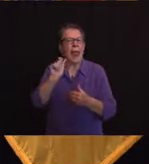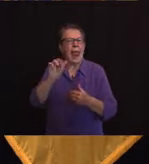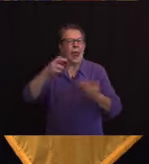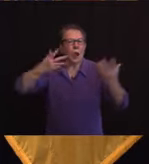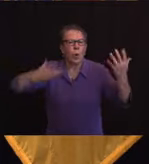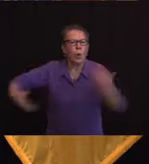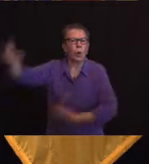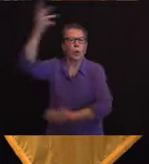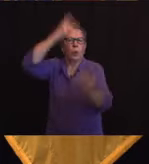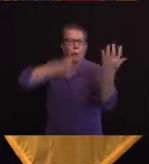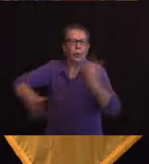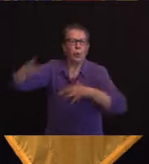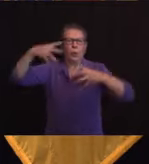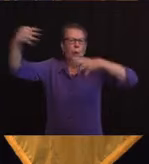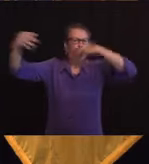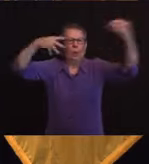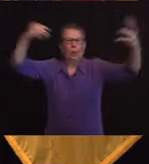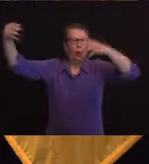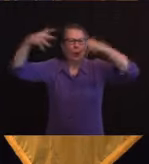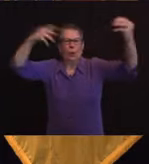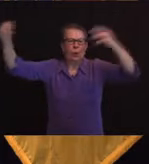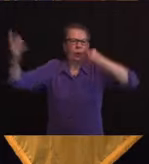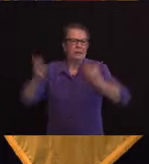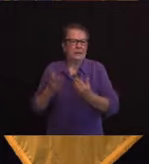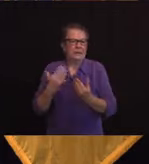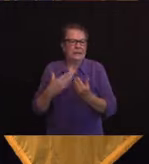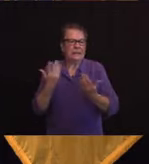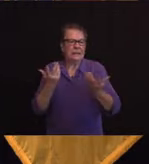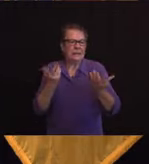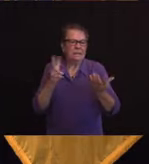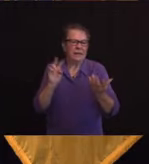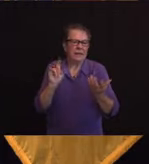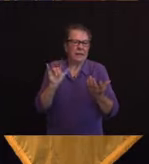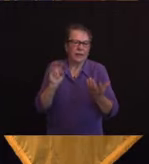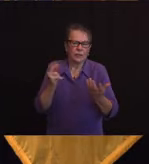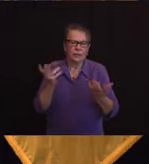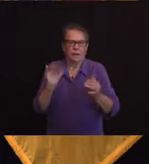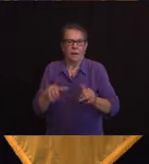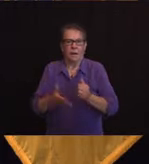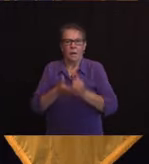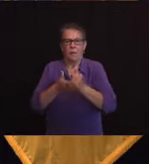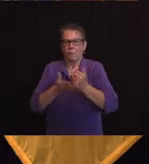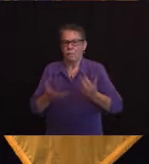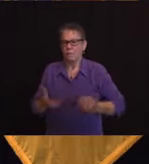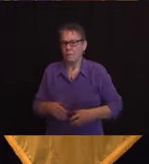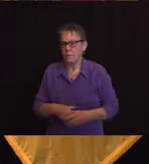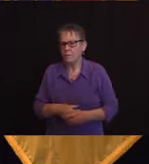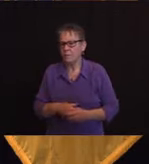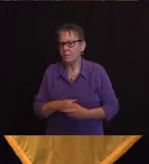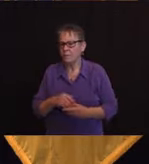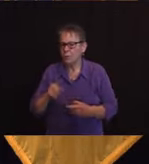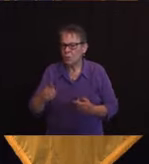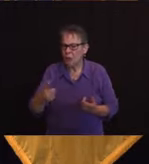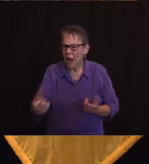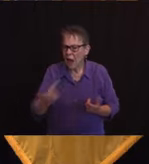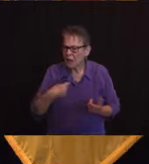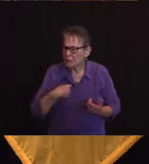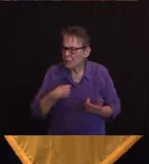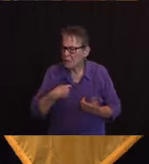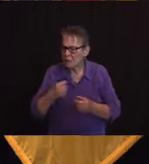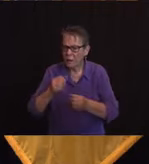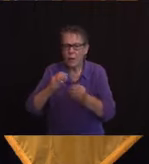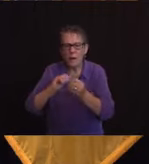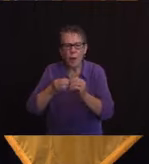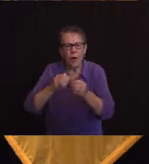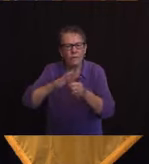think your next question was, do the variants dictate where you might deploy vaccines? Again,